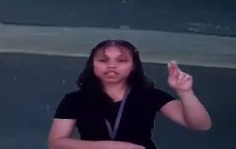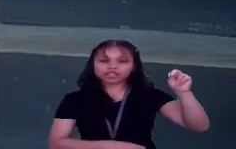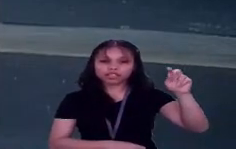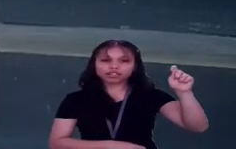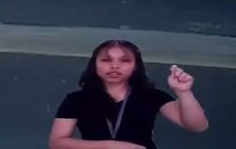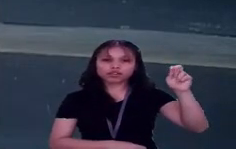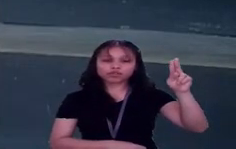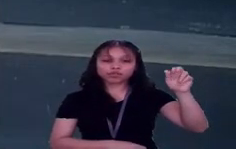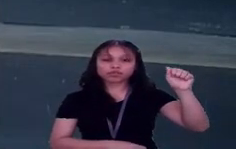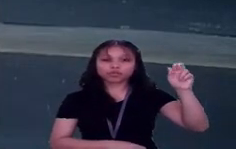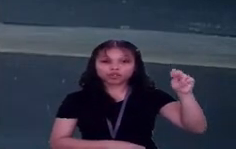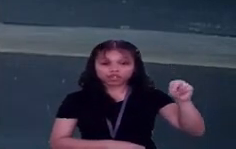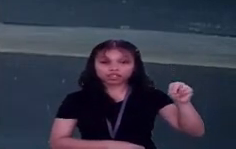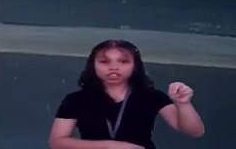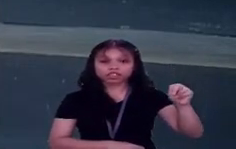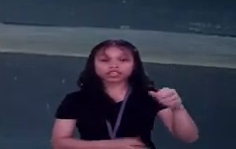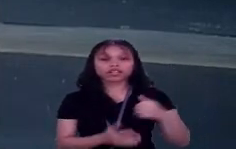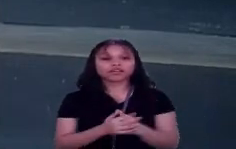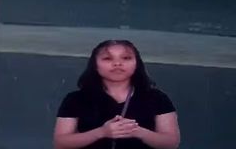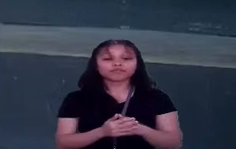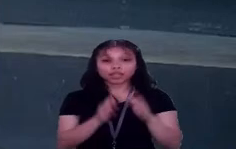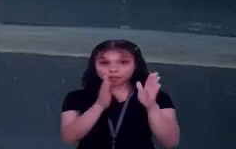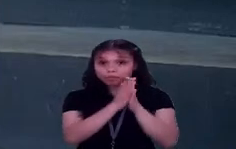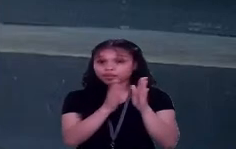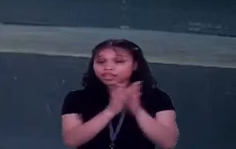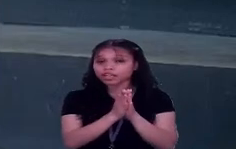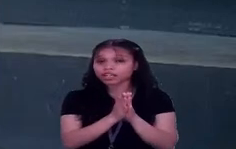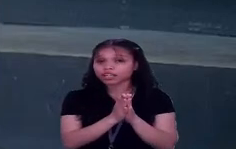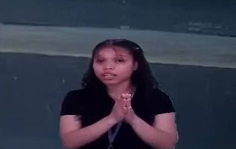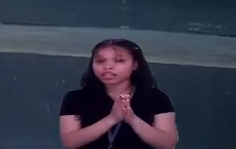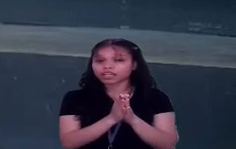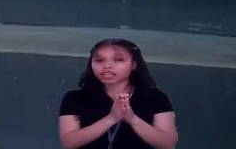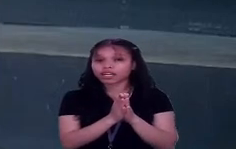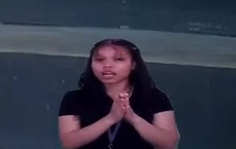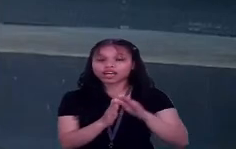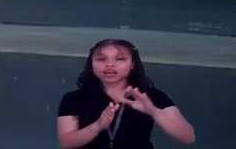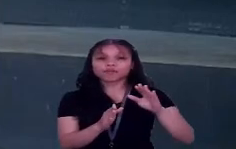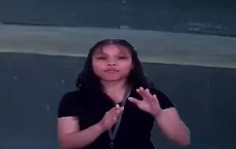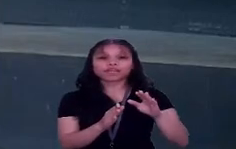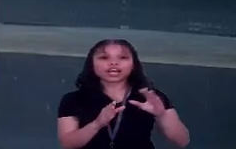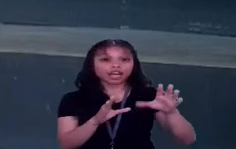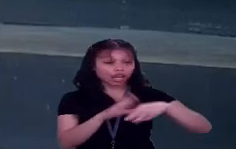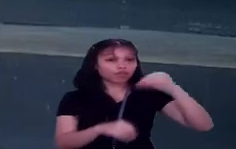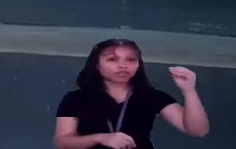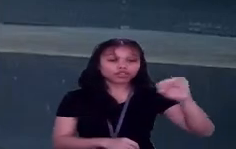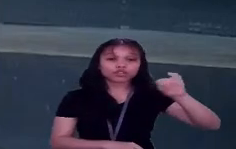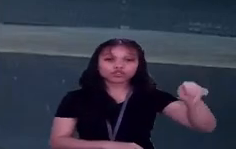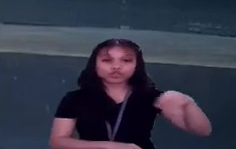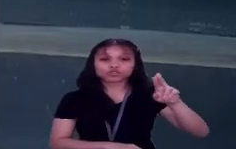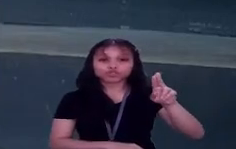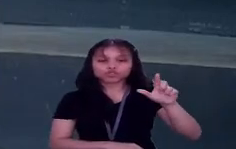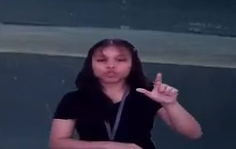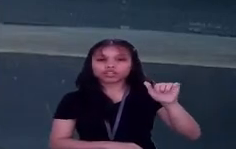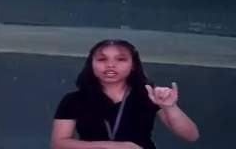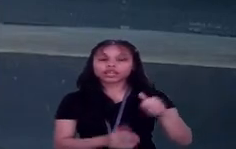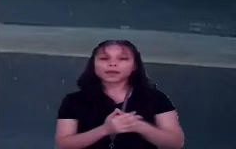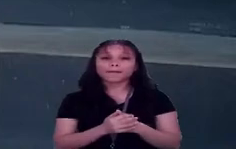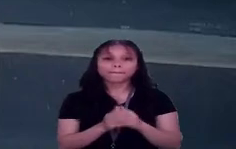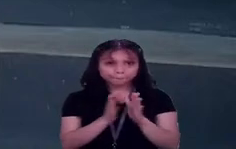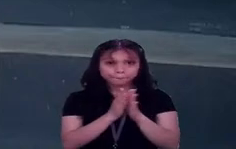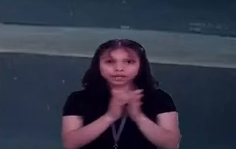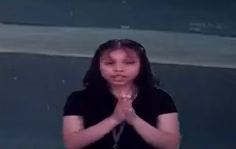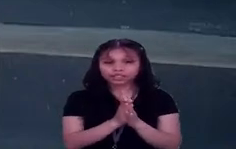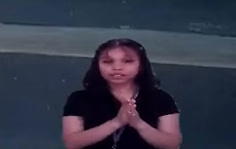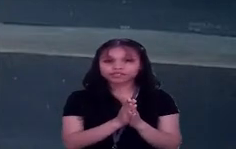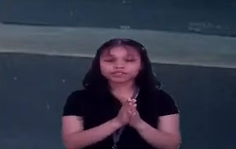my orientation trip, so please pray with me. I'll be leaving on July this year, 2024. So brethren, please pray for